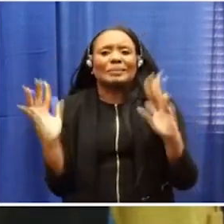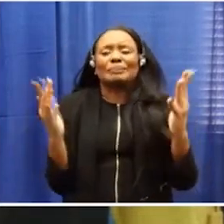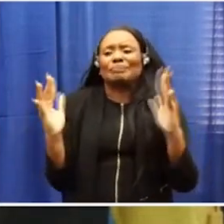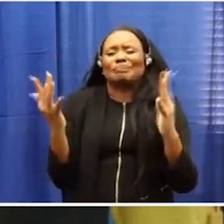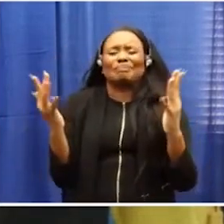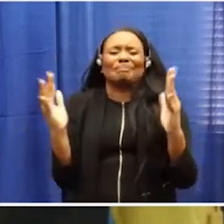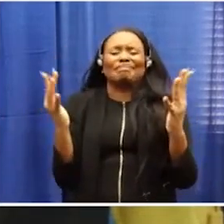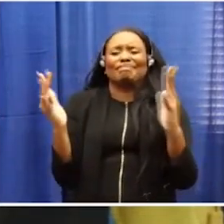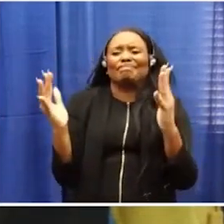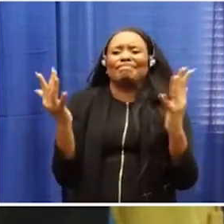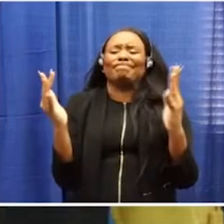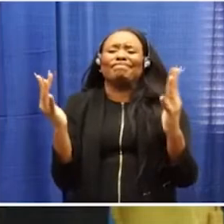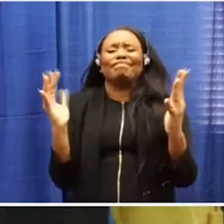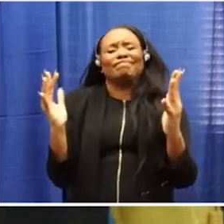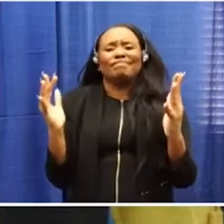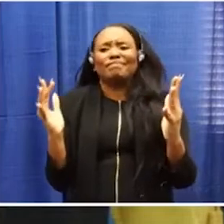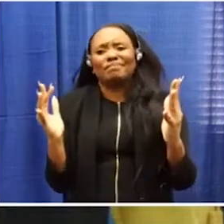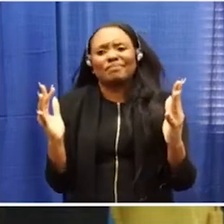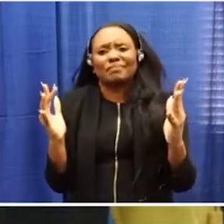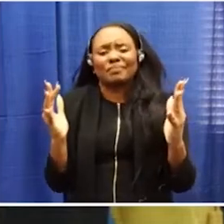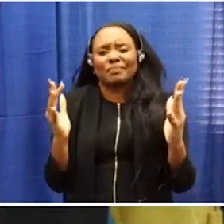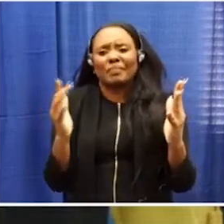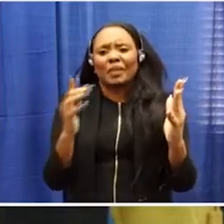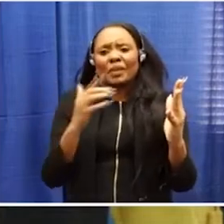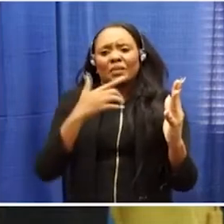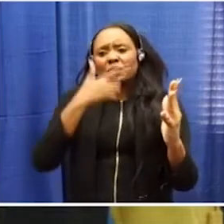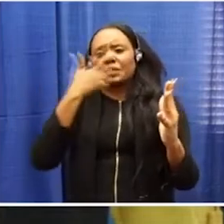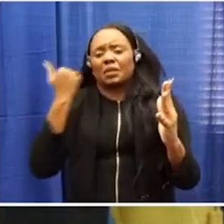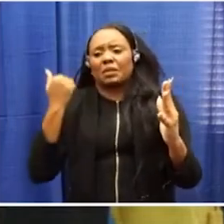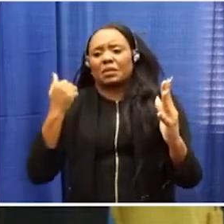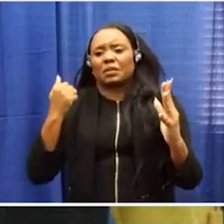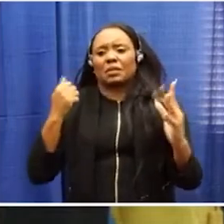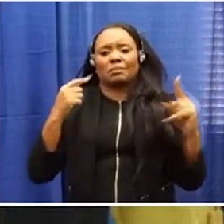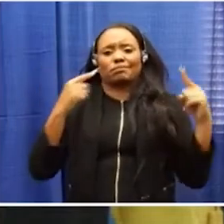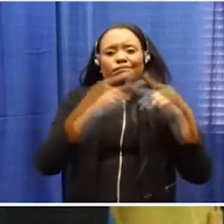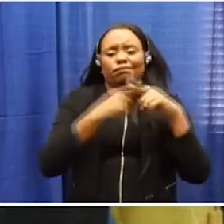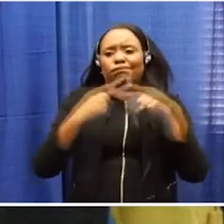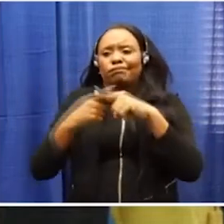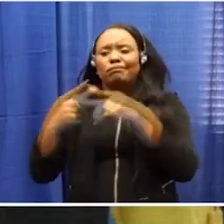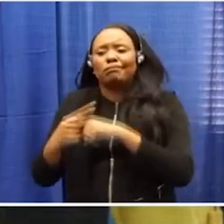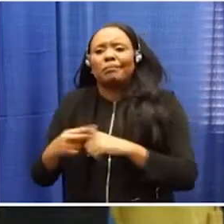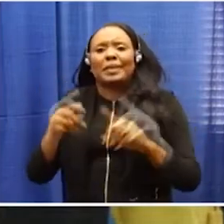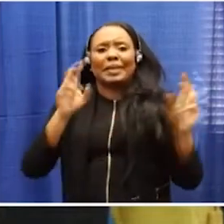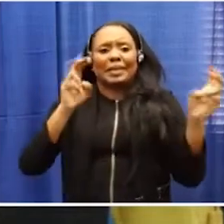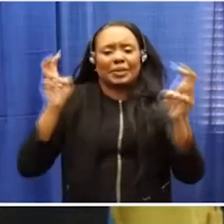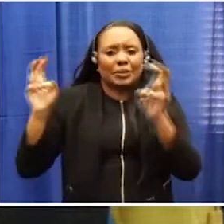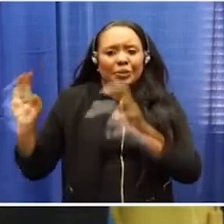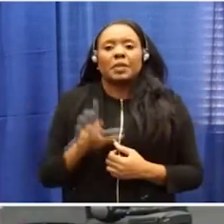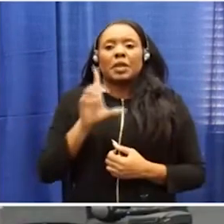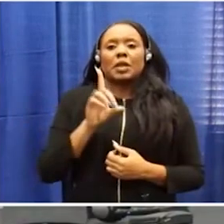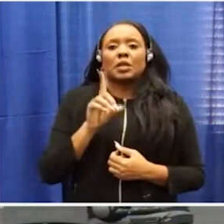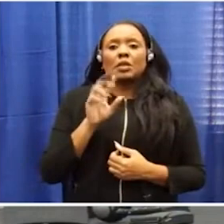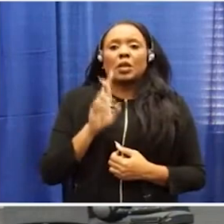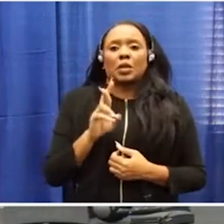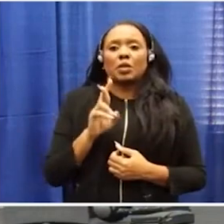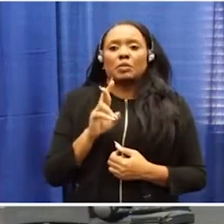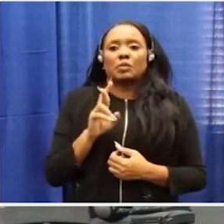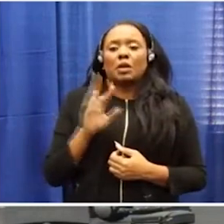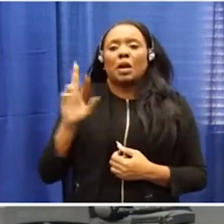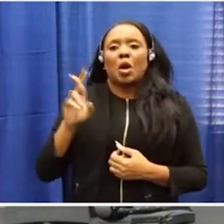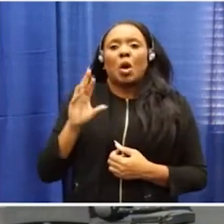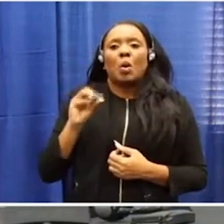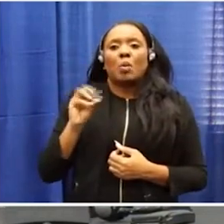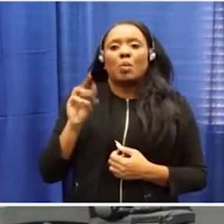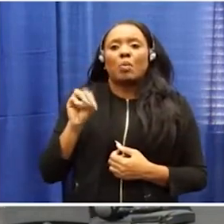due to the deeply divisive and challenging issues. These challenges compel us to